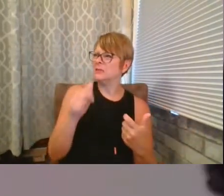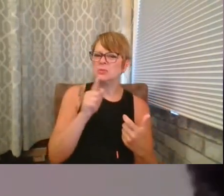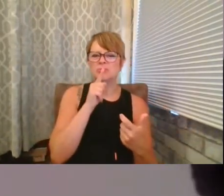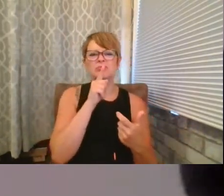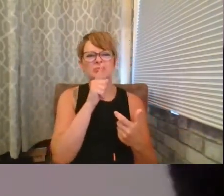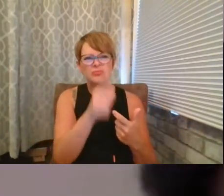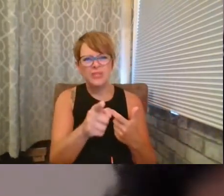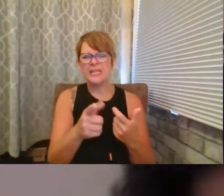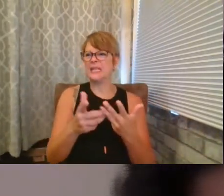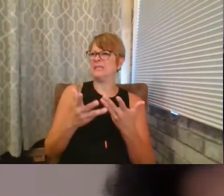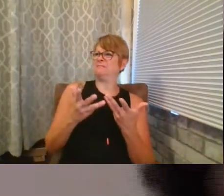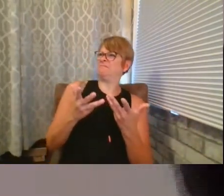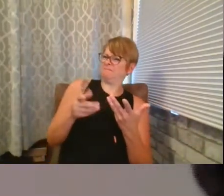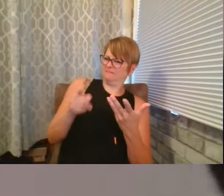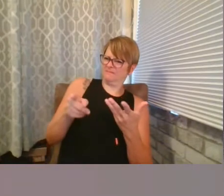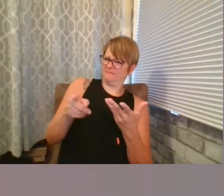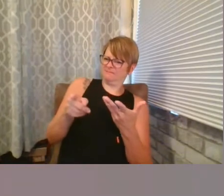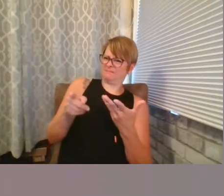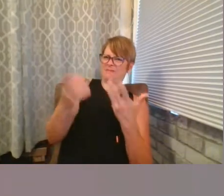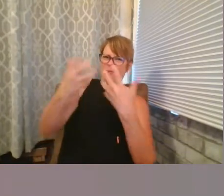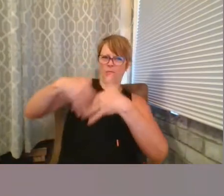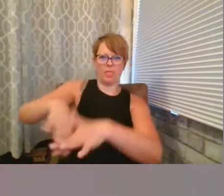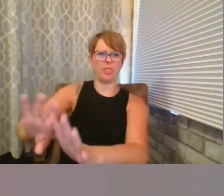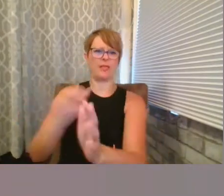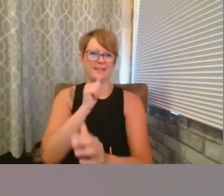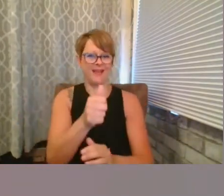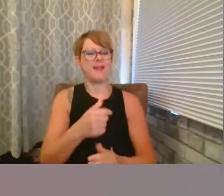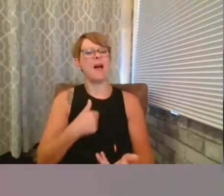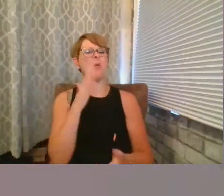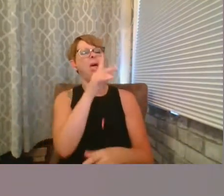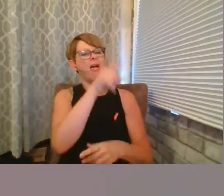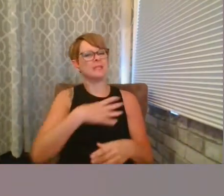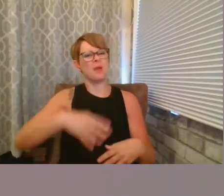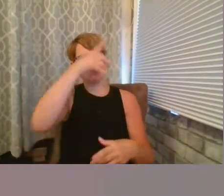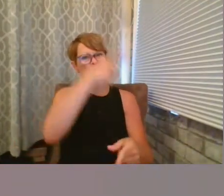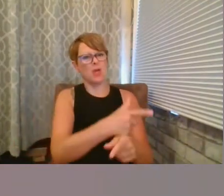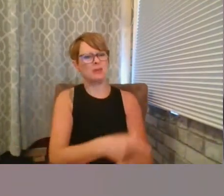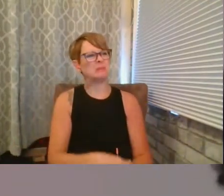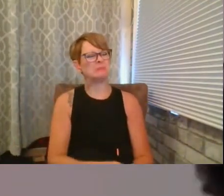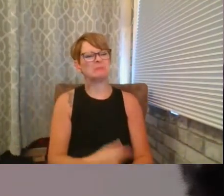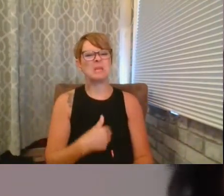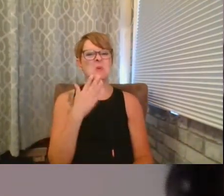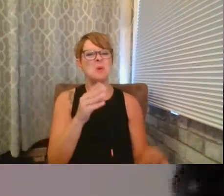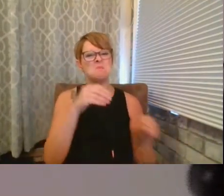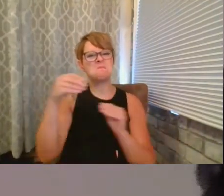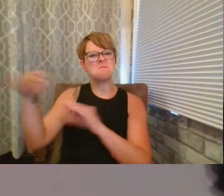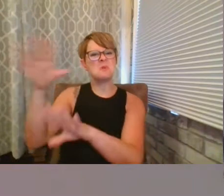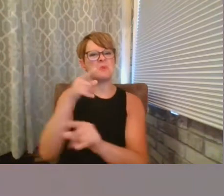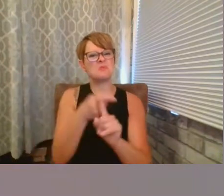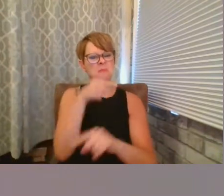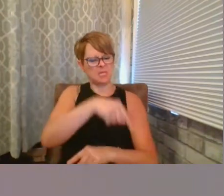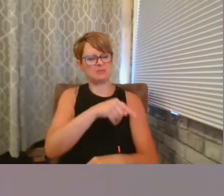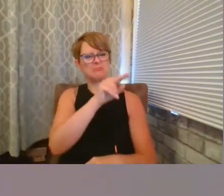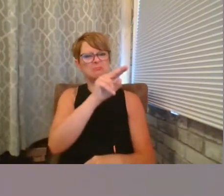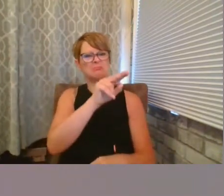your plans. So I used to ask I think I'm going to move out of this province. I have nothing